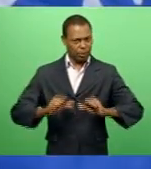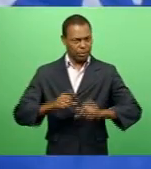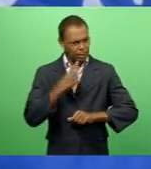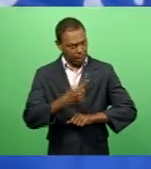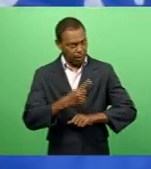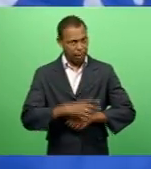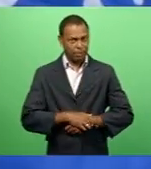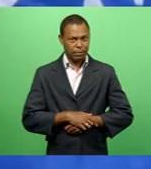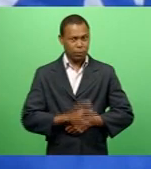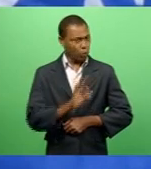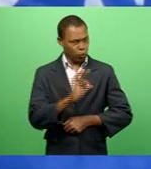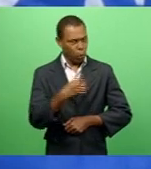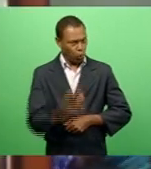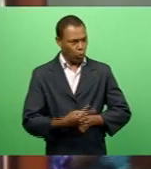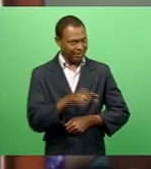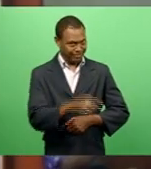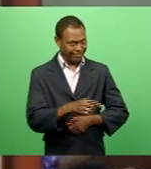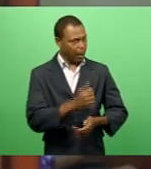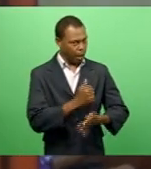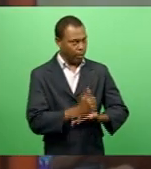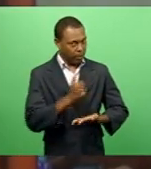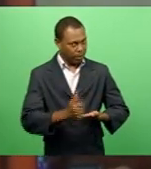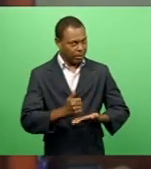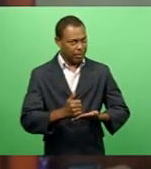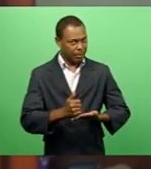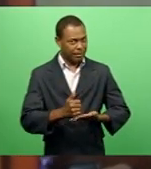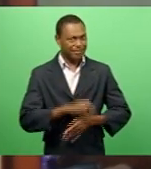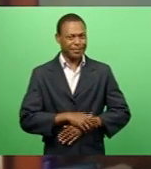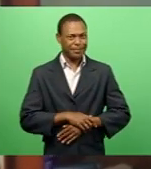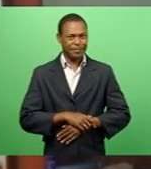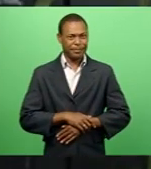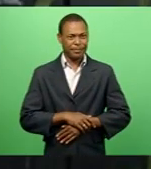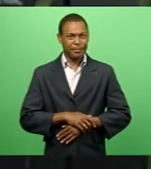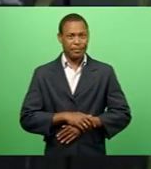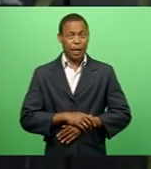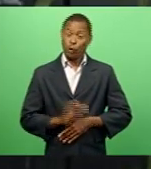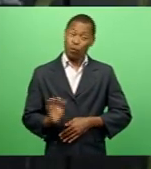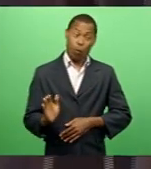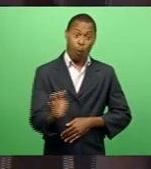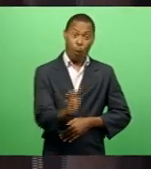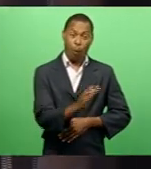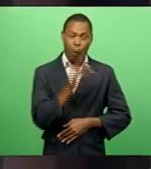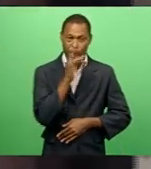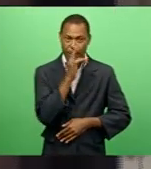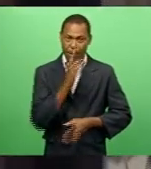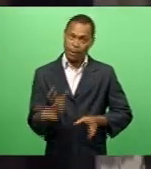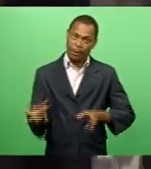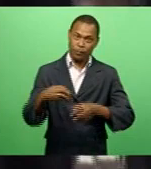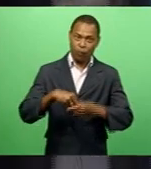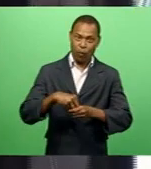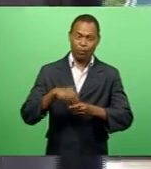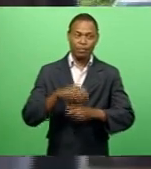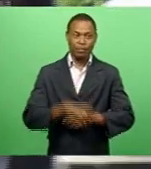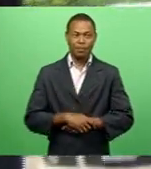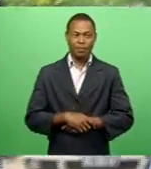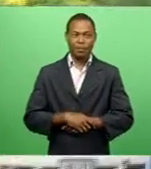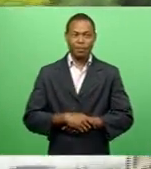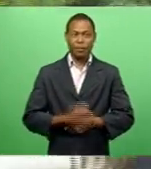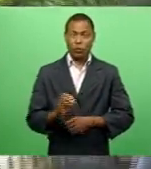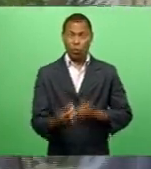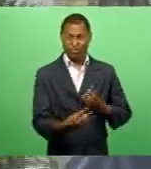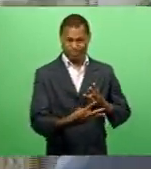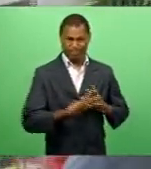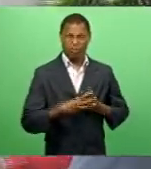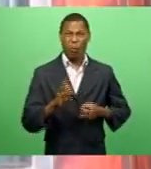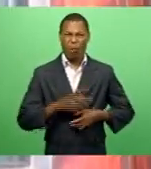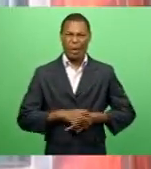He is not the authority. The authority is the party management board. Andilitia admits SODELPA has been in chaos